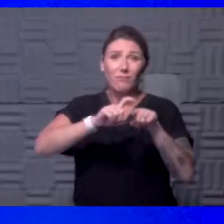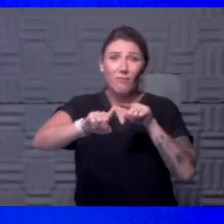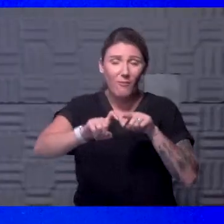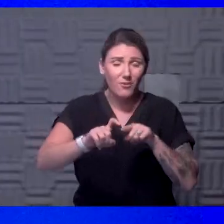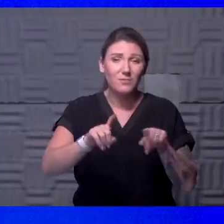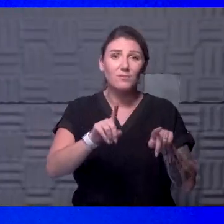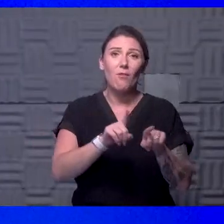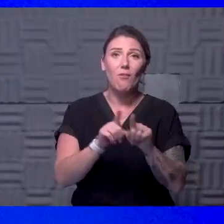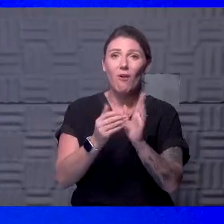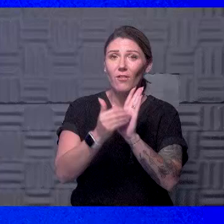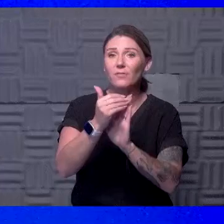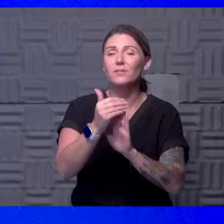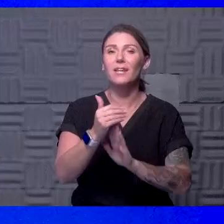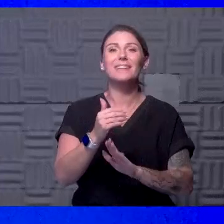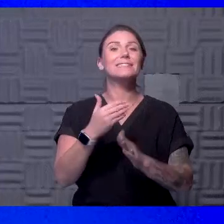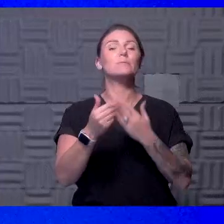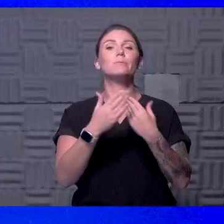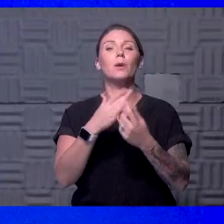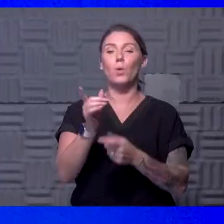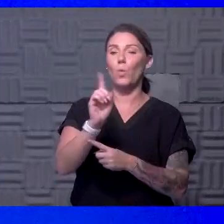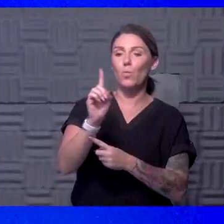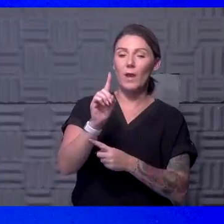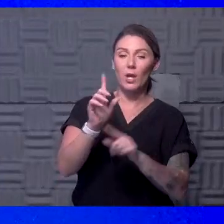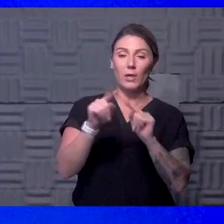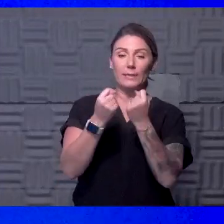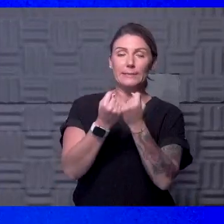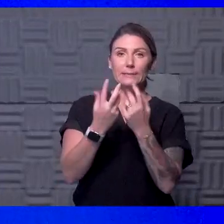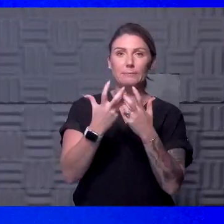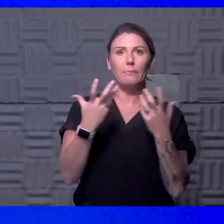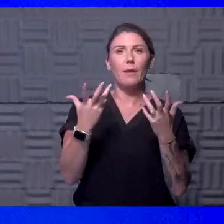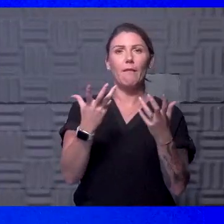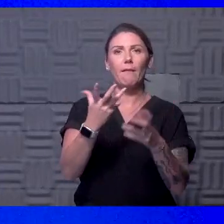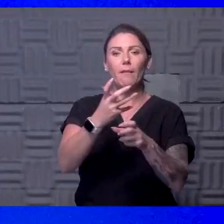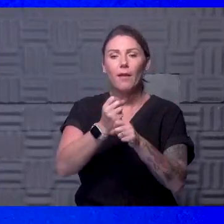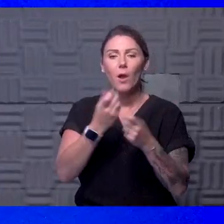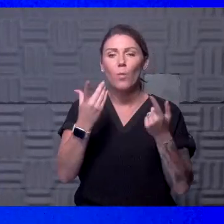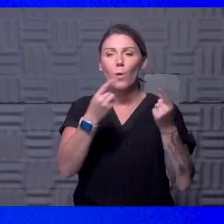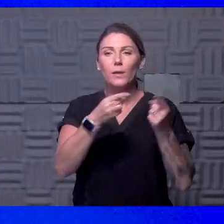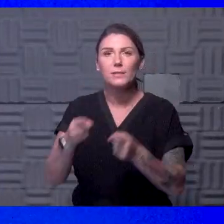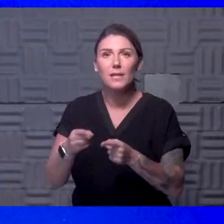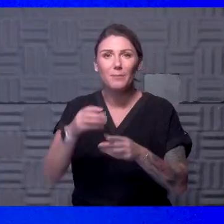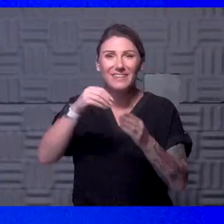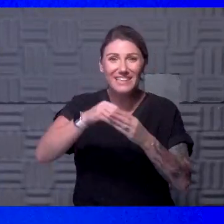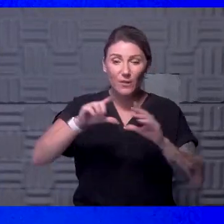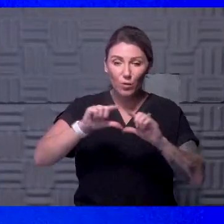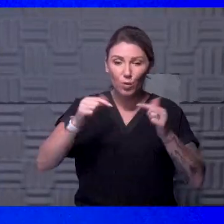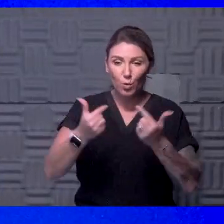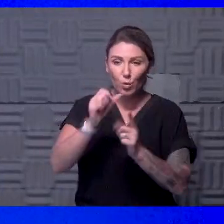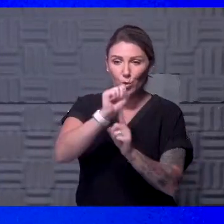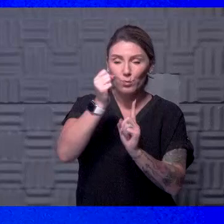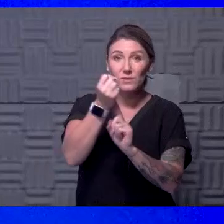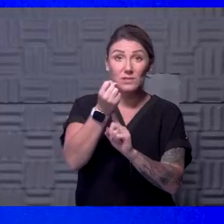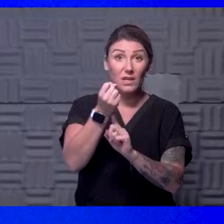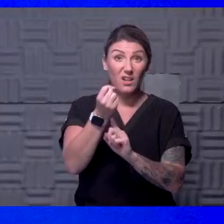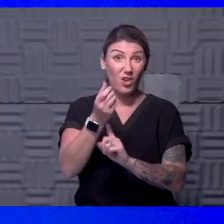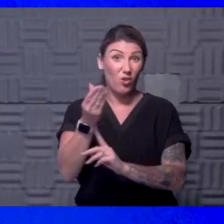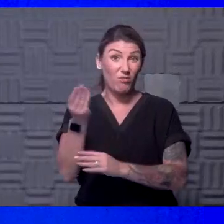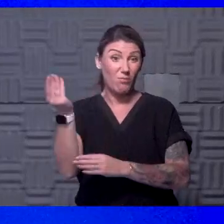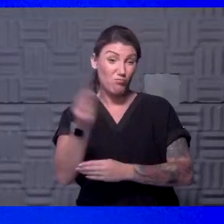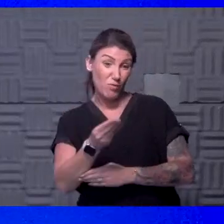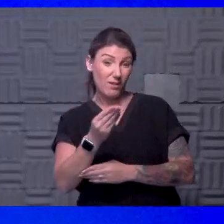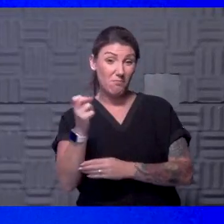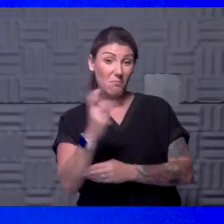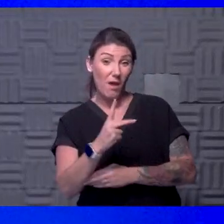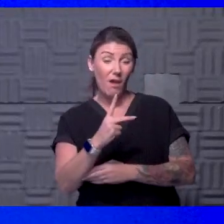despite where they got it, where this teammate got it, what happens when they are in that group setting? Yeah, when they bring it back. Are you in the